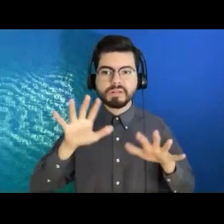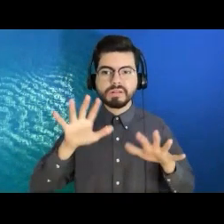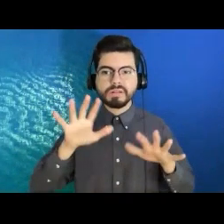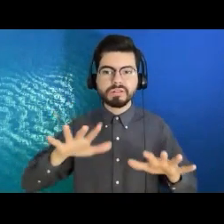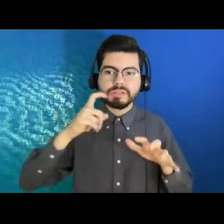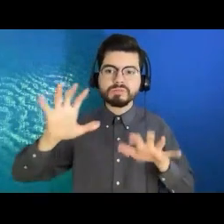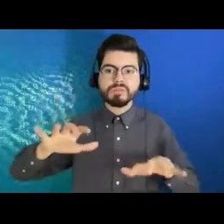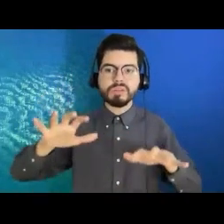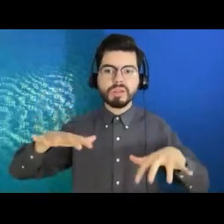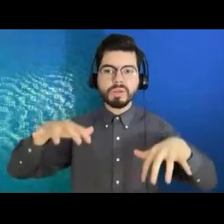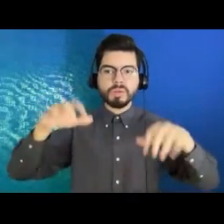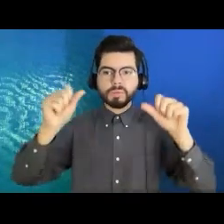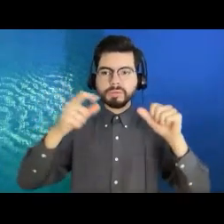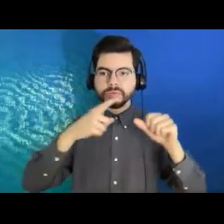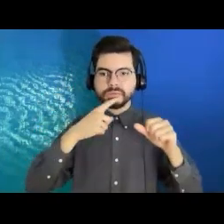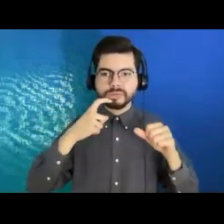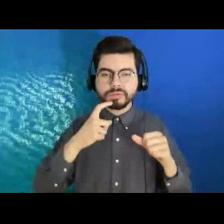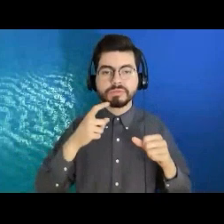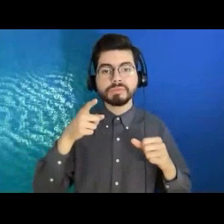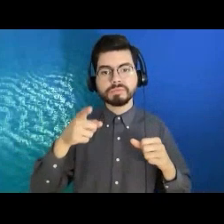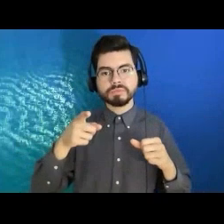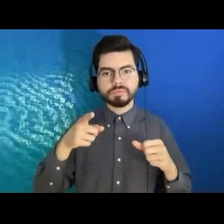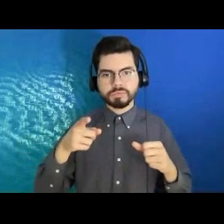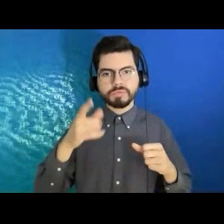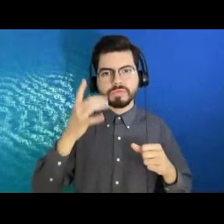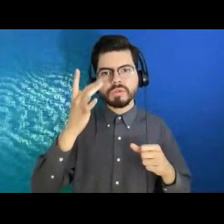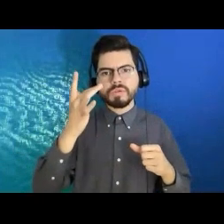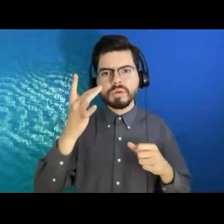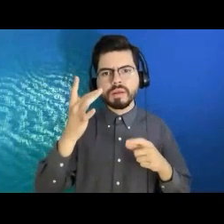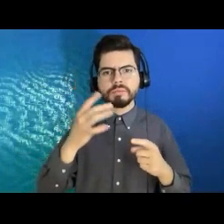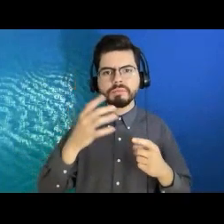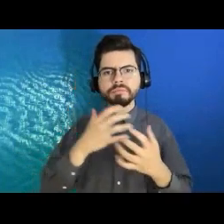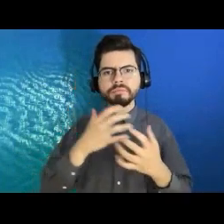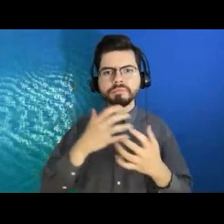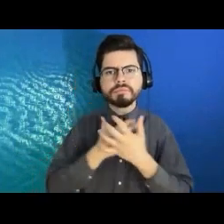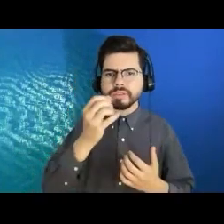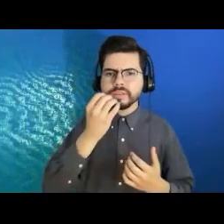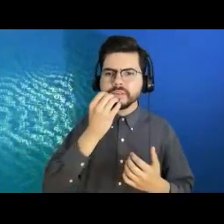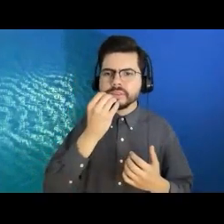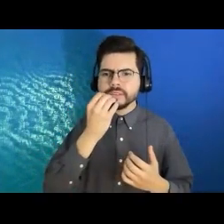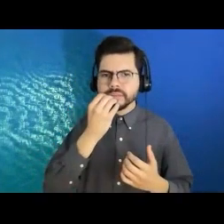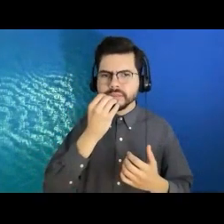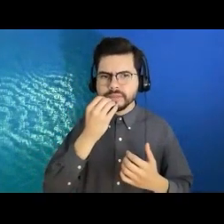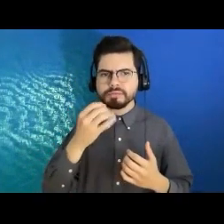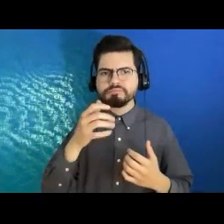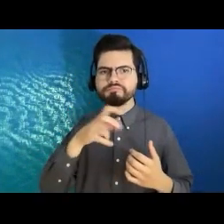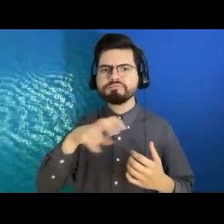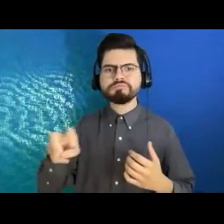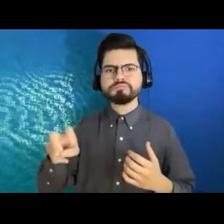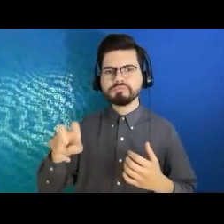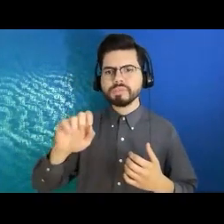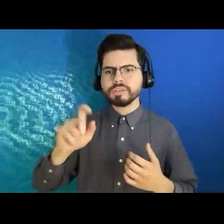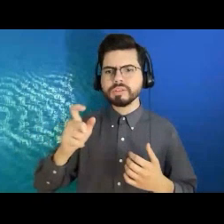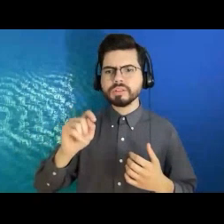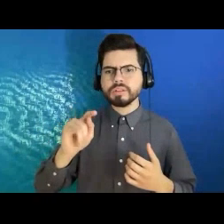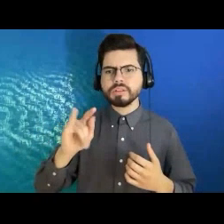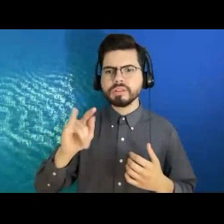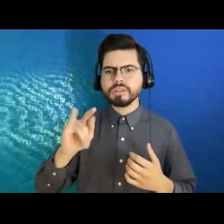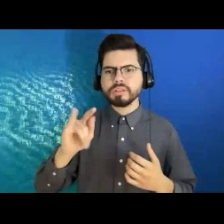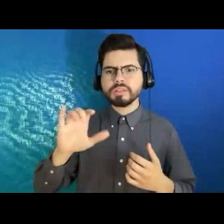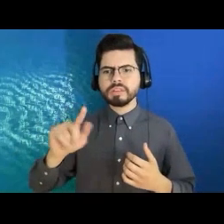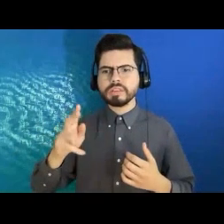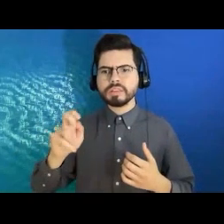well, why don't bears just switch from cutthroat trout to lake trout? But lake trout spawn in the bottom of the lake instead of these shallow little tributary streams. So for